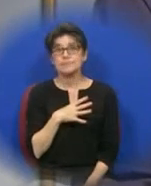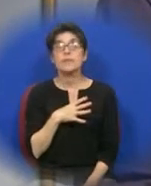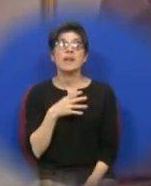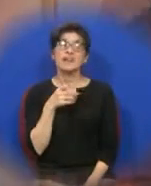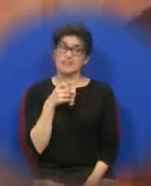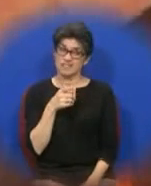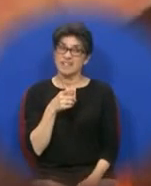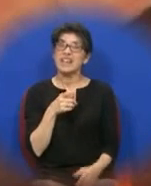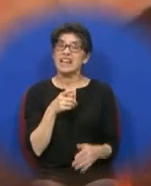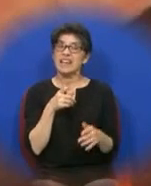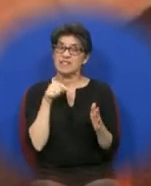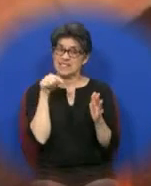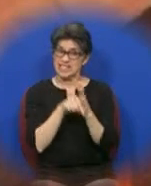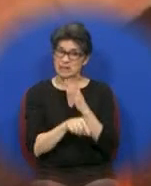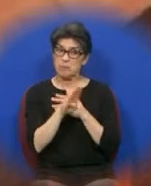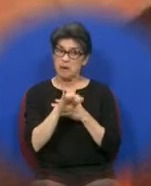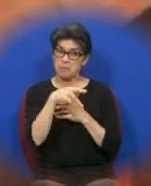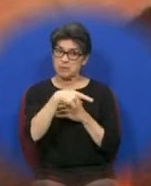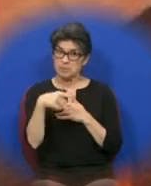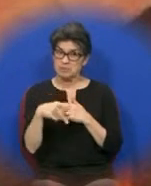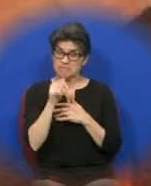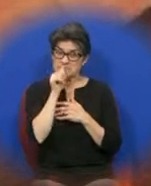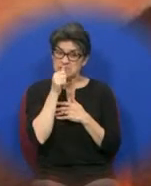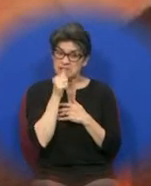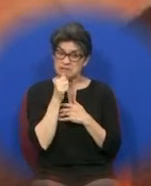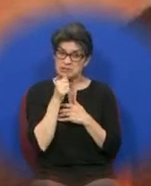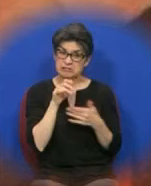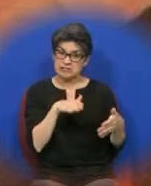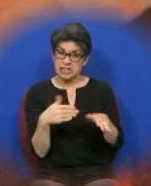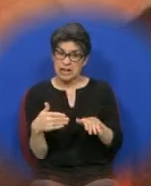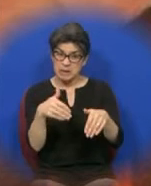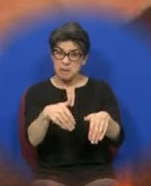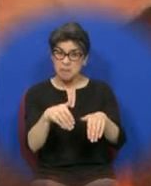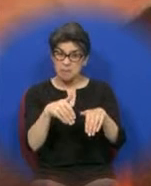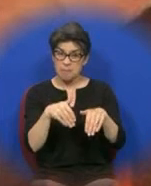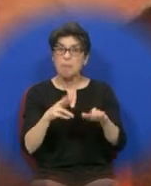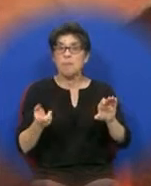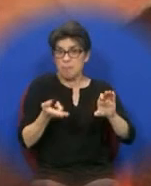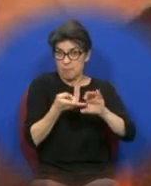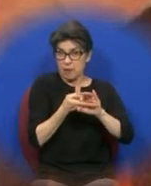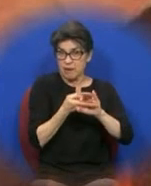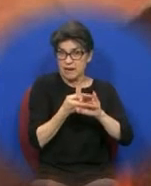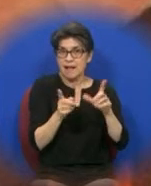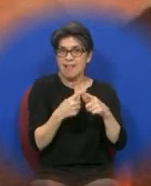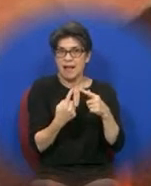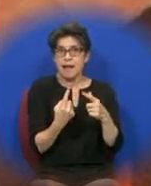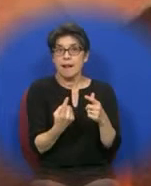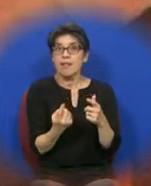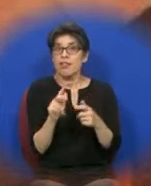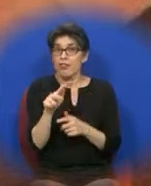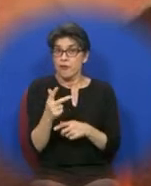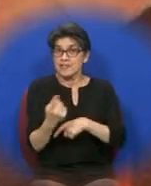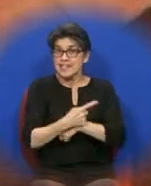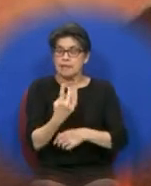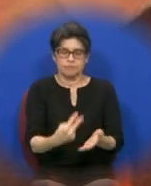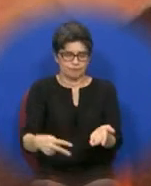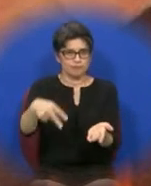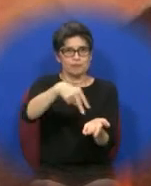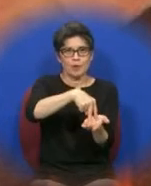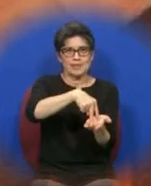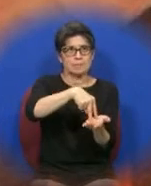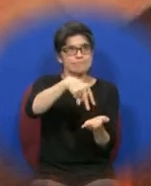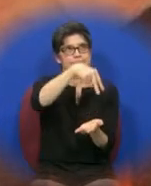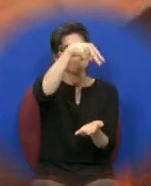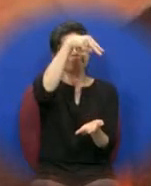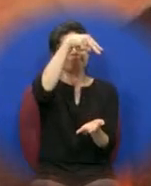He suffered death and was buried, and rose again on the third day in accordance with the Scriptures. He ascended into heaven and is